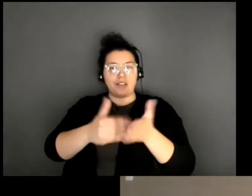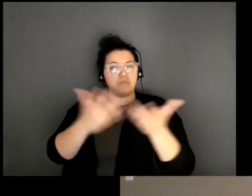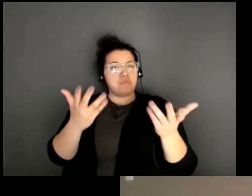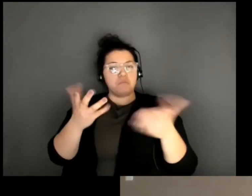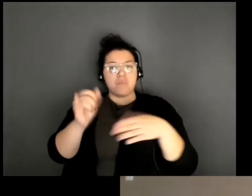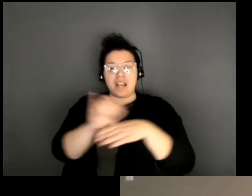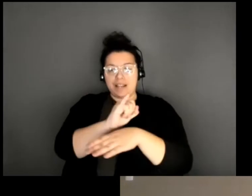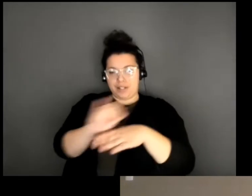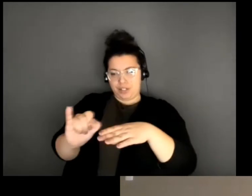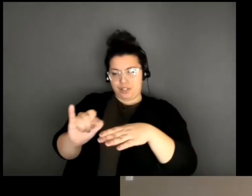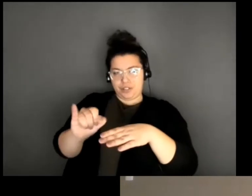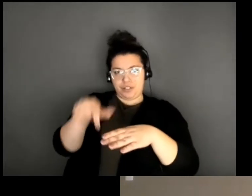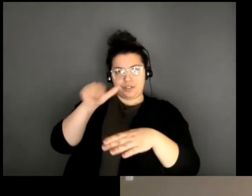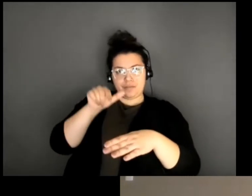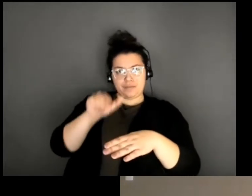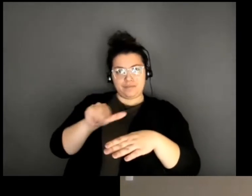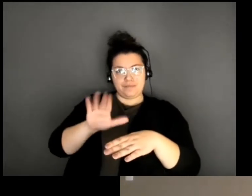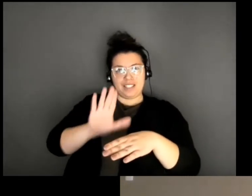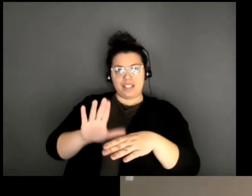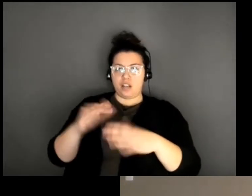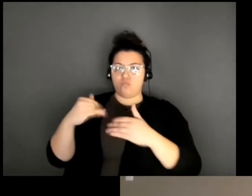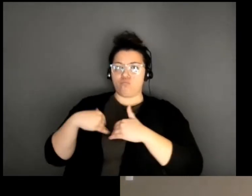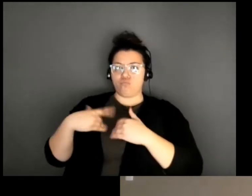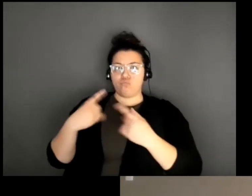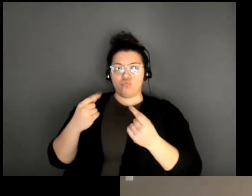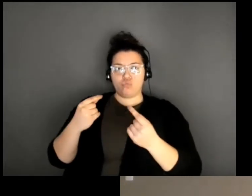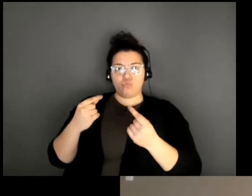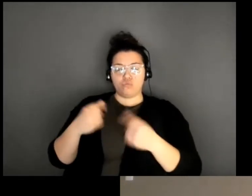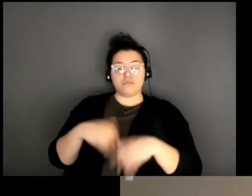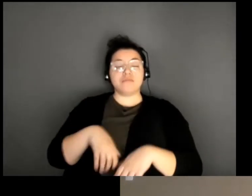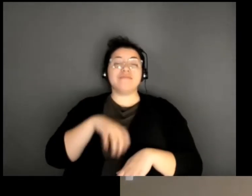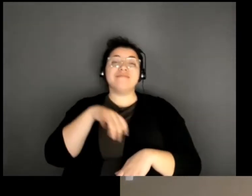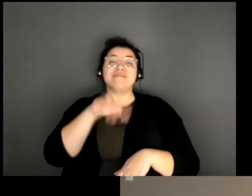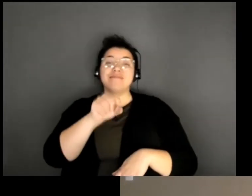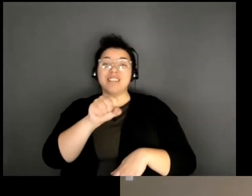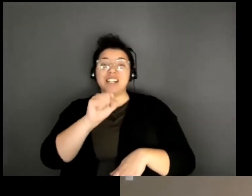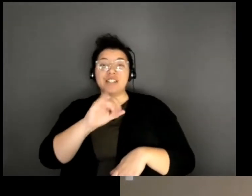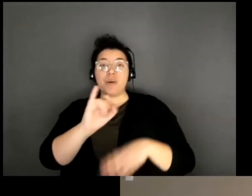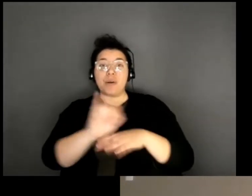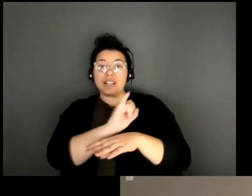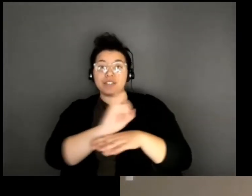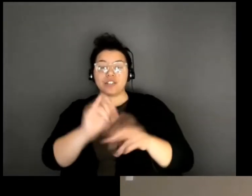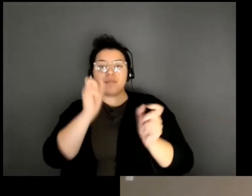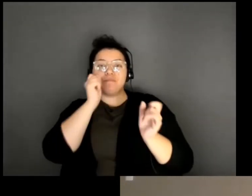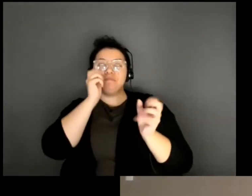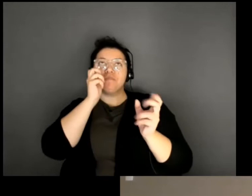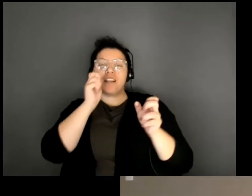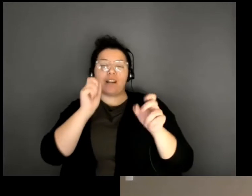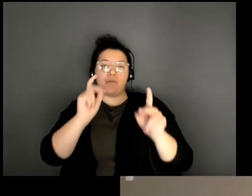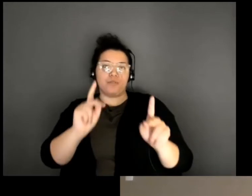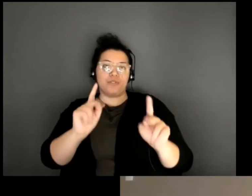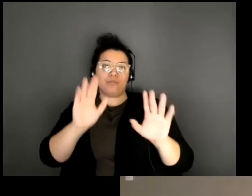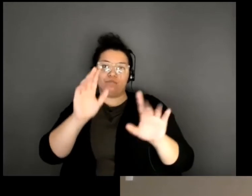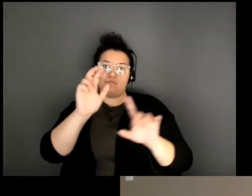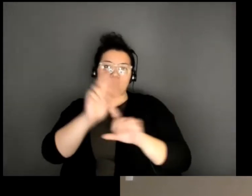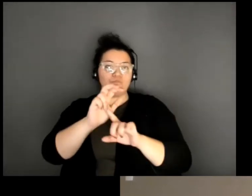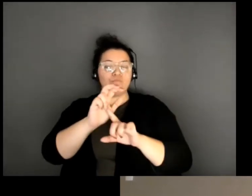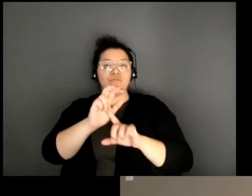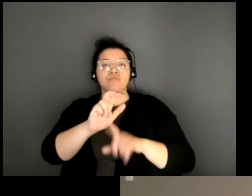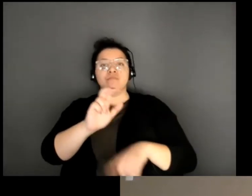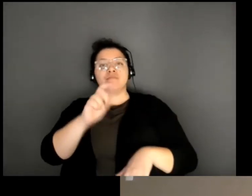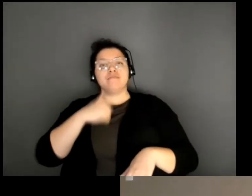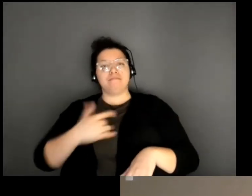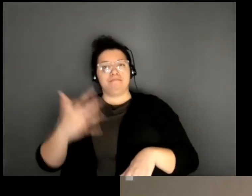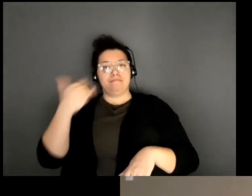do at a hotel? Sure. An internship is an amazing opportunity. I did one internship when I was in